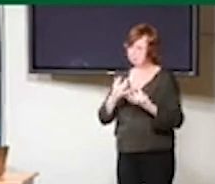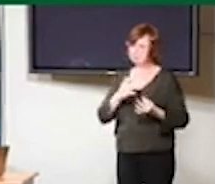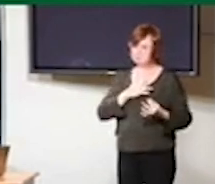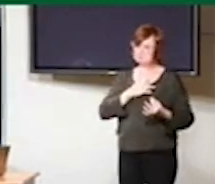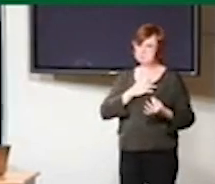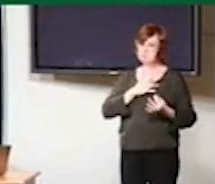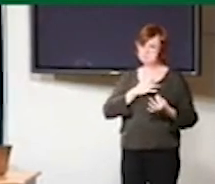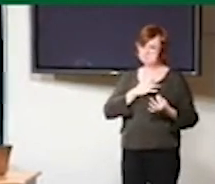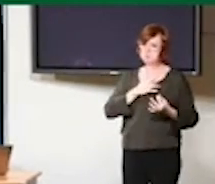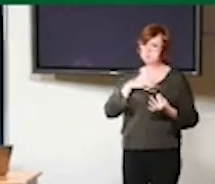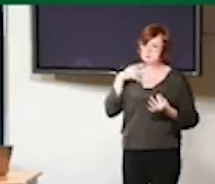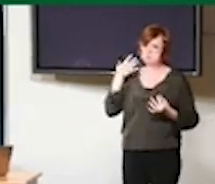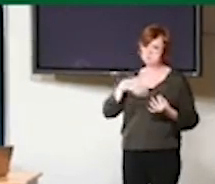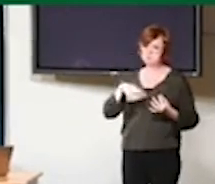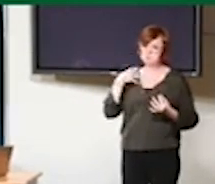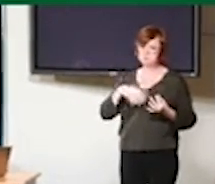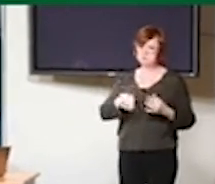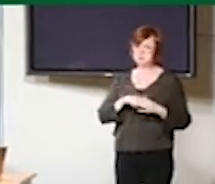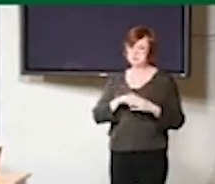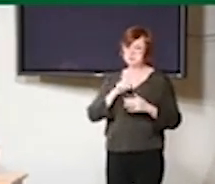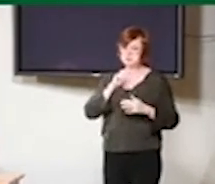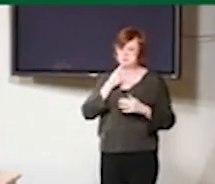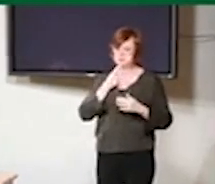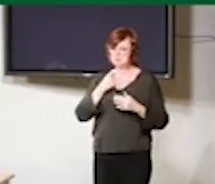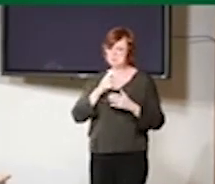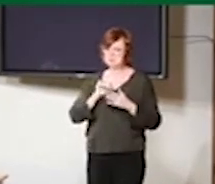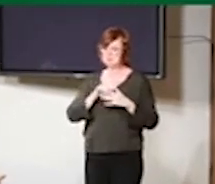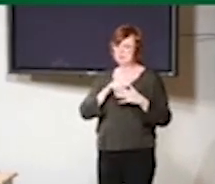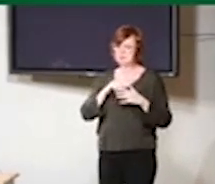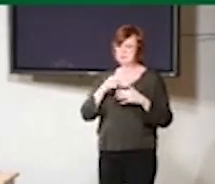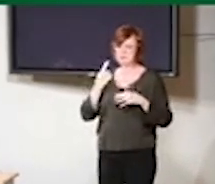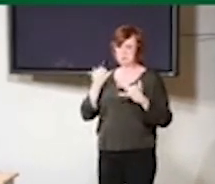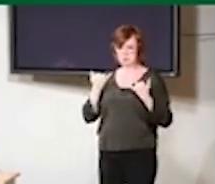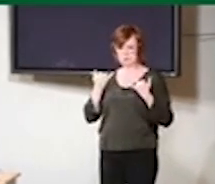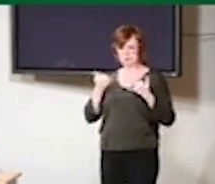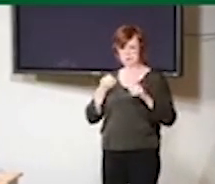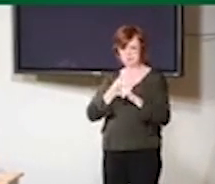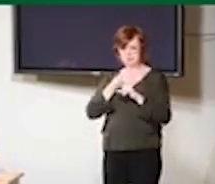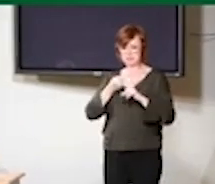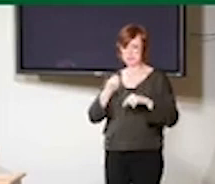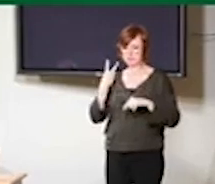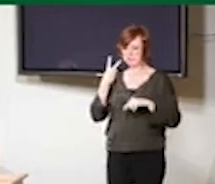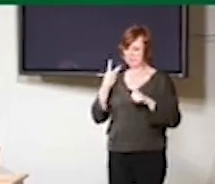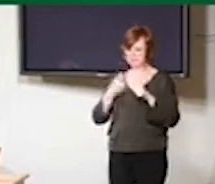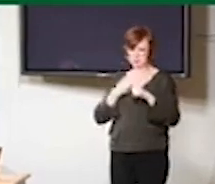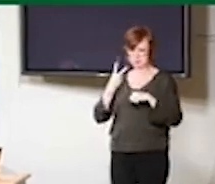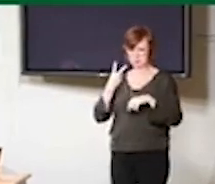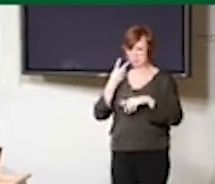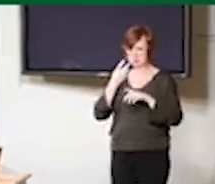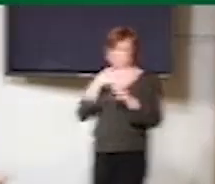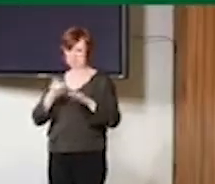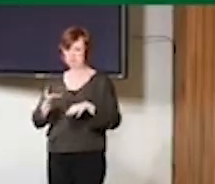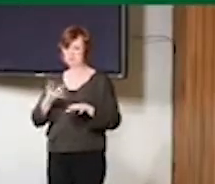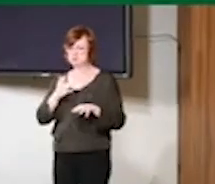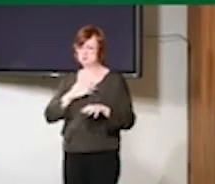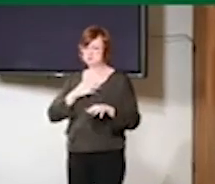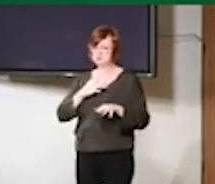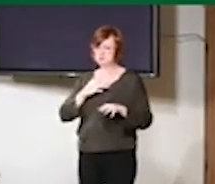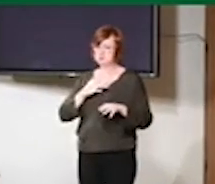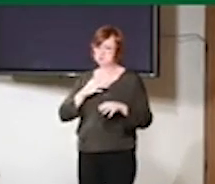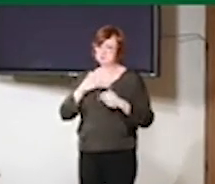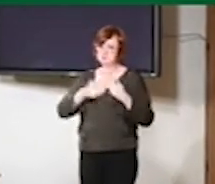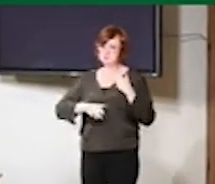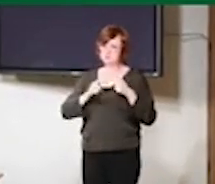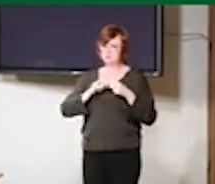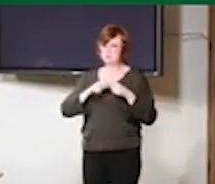milestone in our fight against COVID-19. I would also like to state that what we are seeing